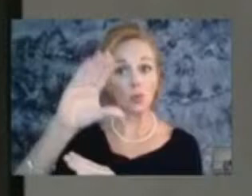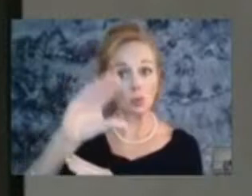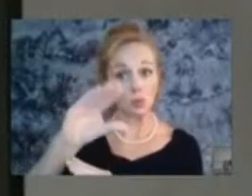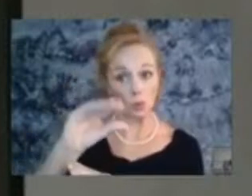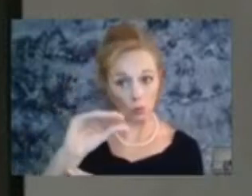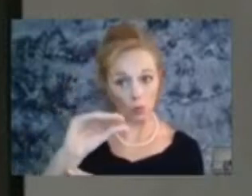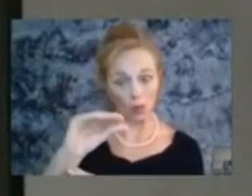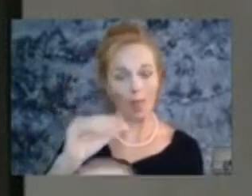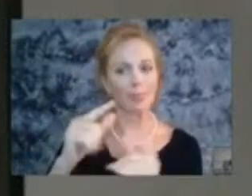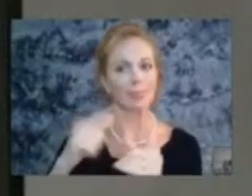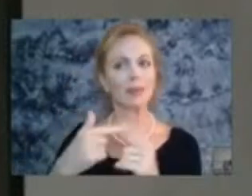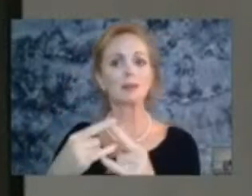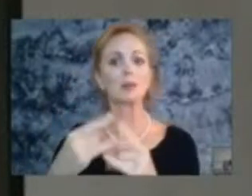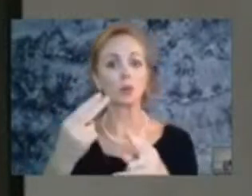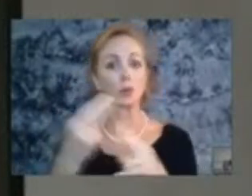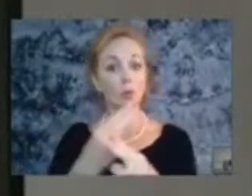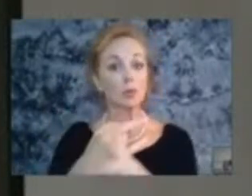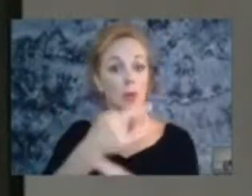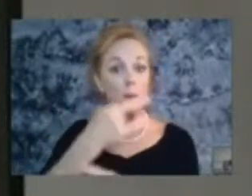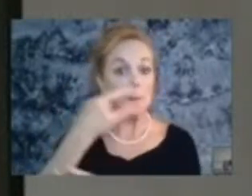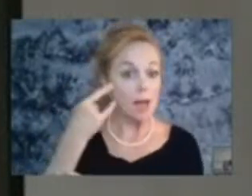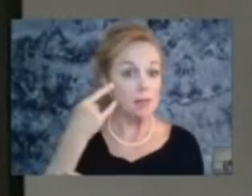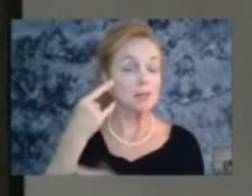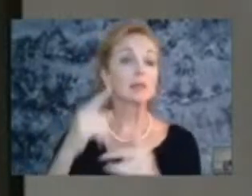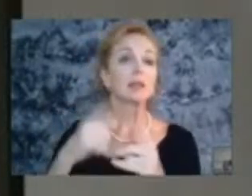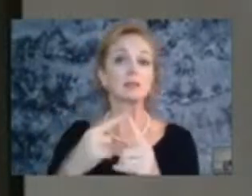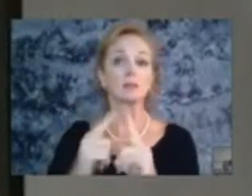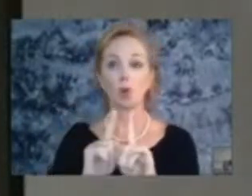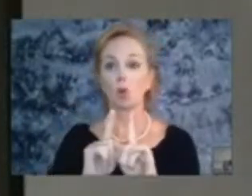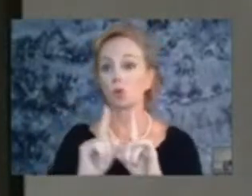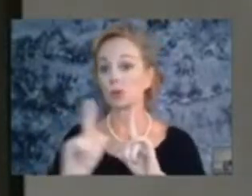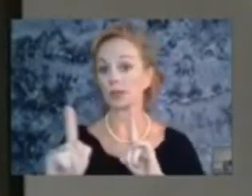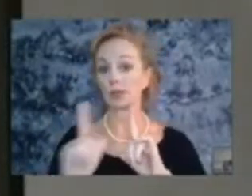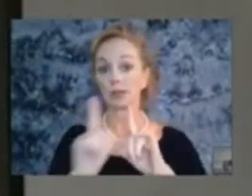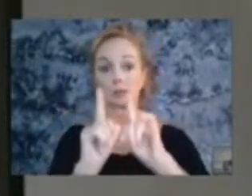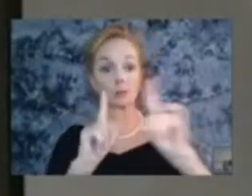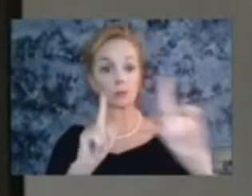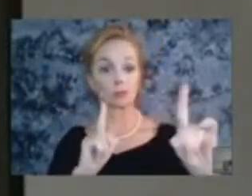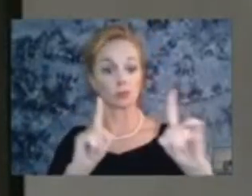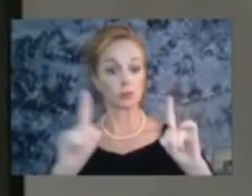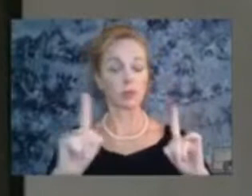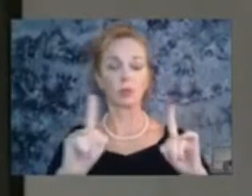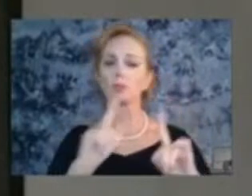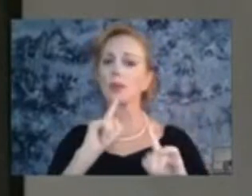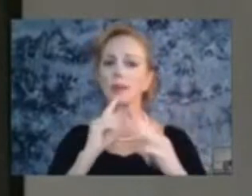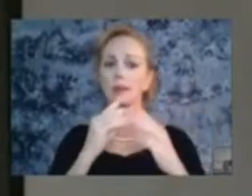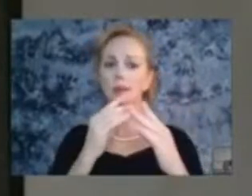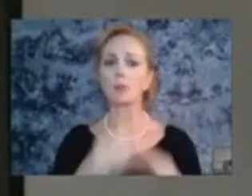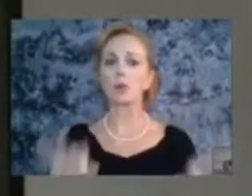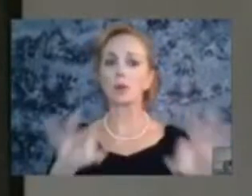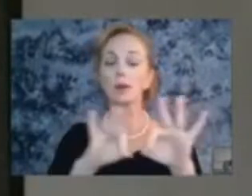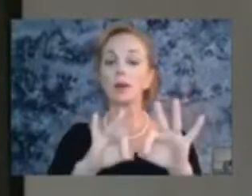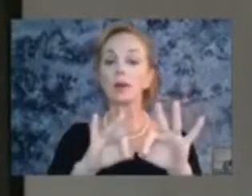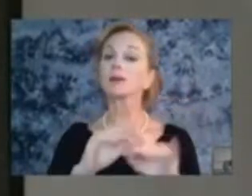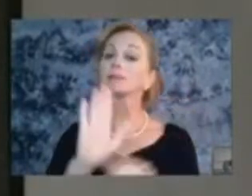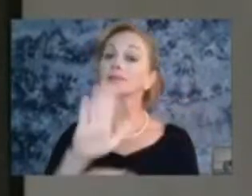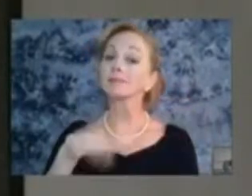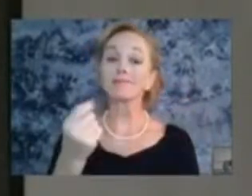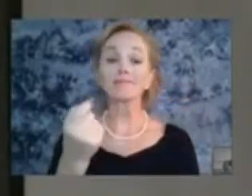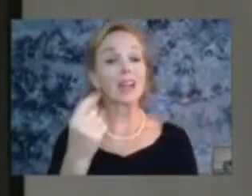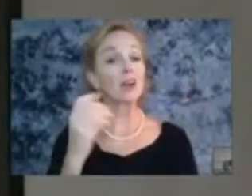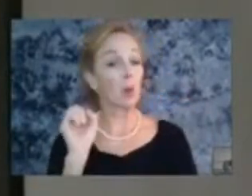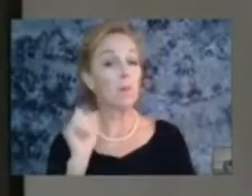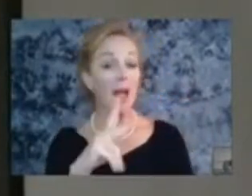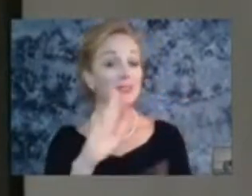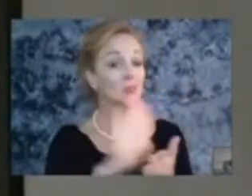are very important. And I know that when we go back, we are going to experience cases. I want to make sure we